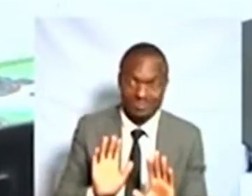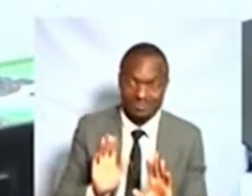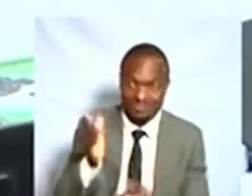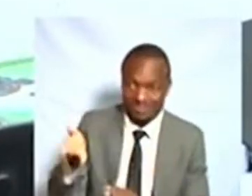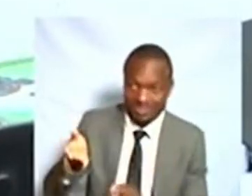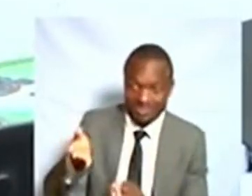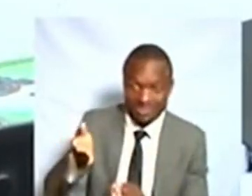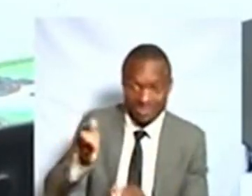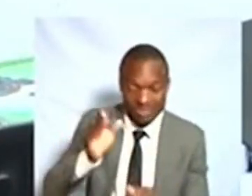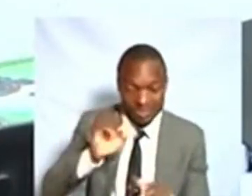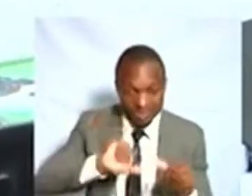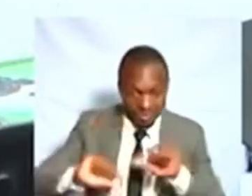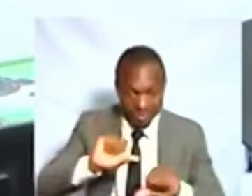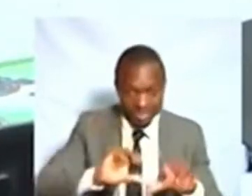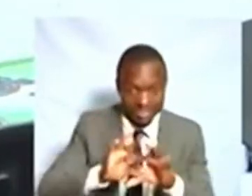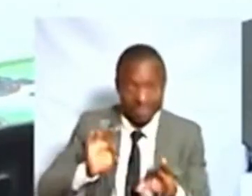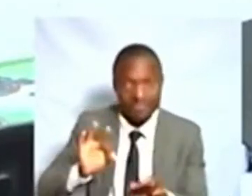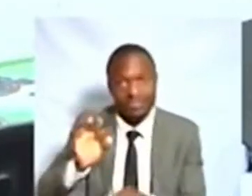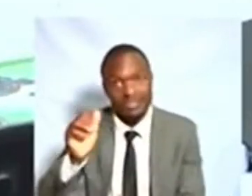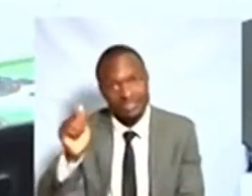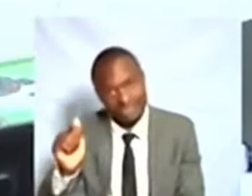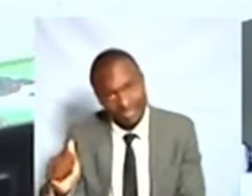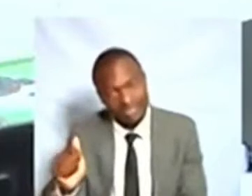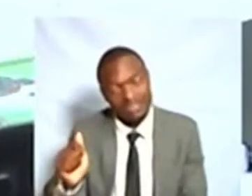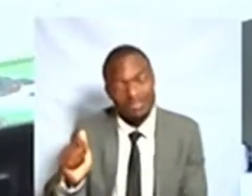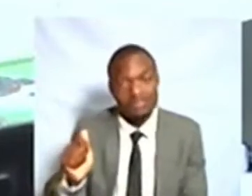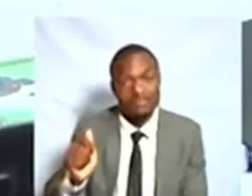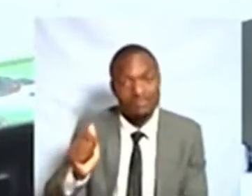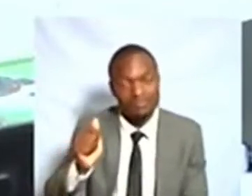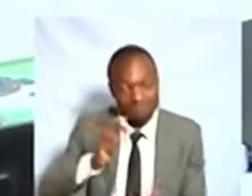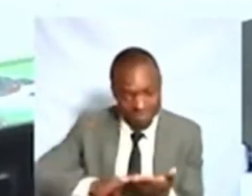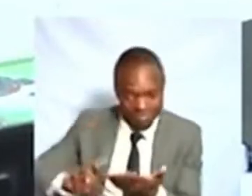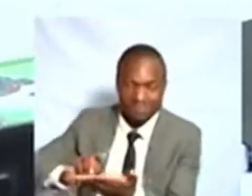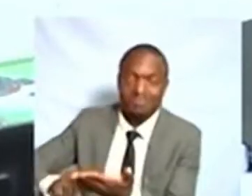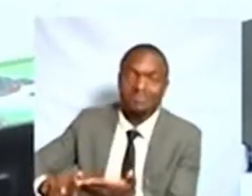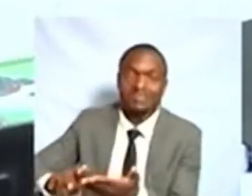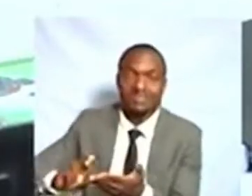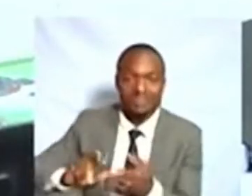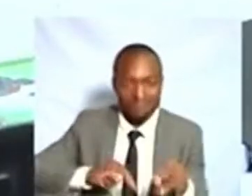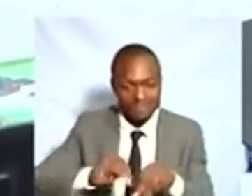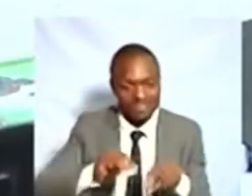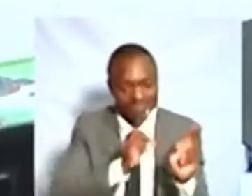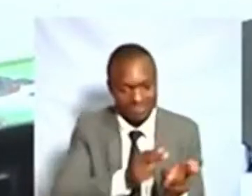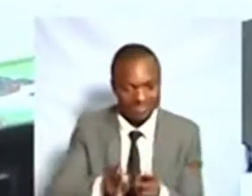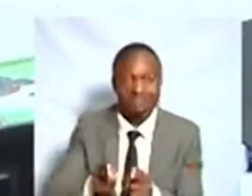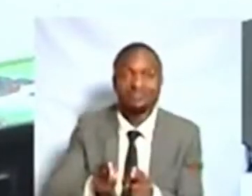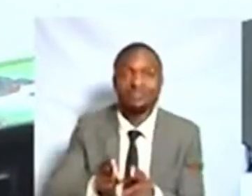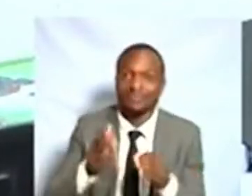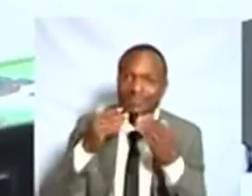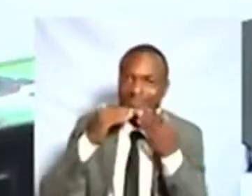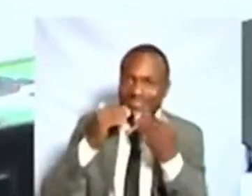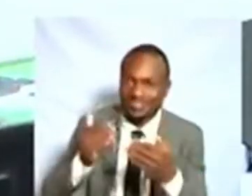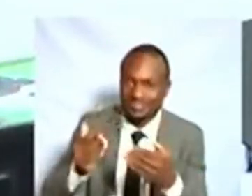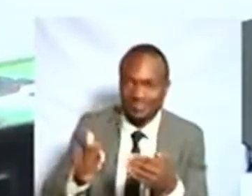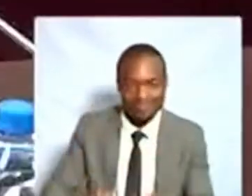audit findings A, budget and income, then management response. Okay, thank you so